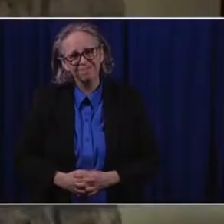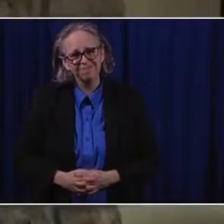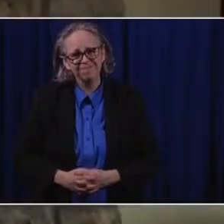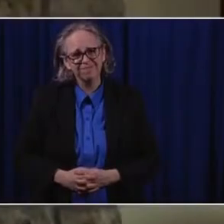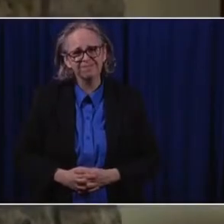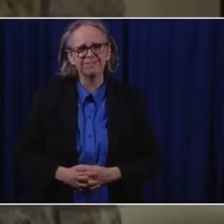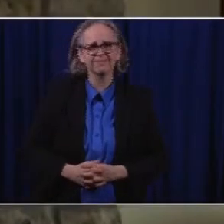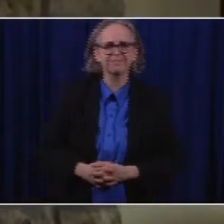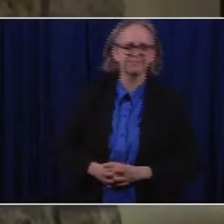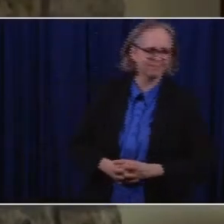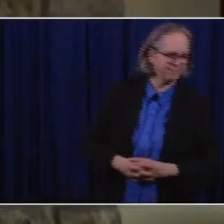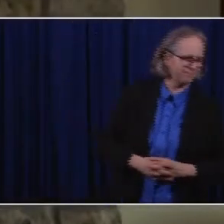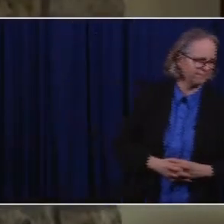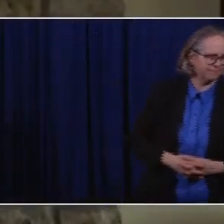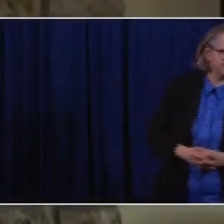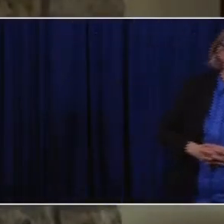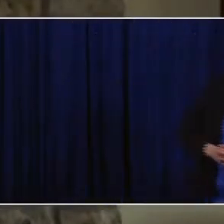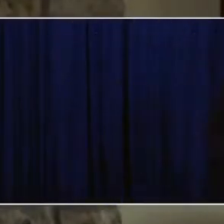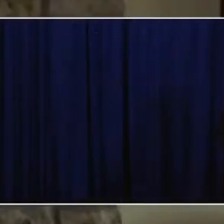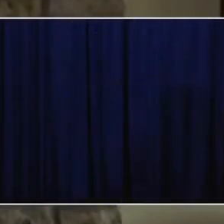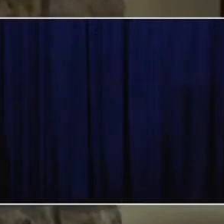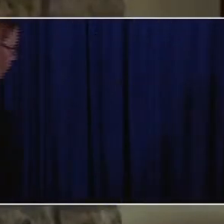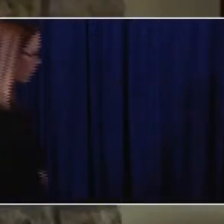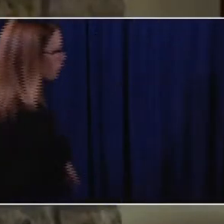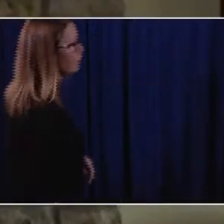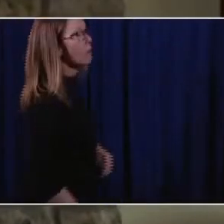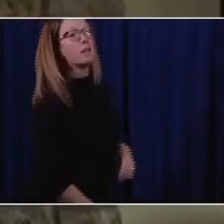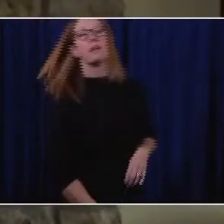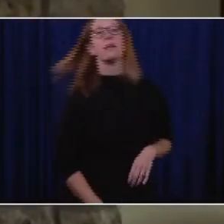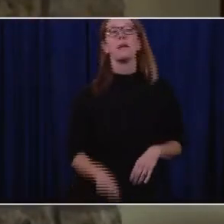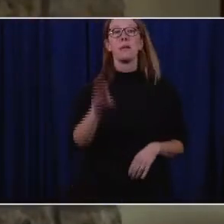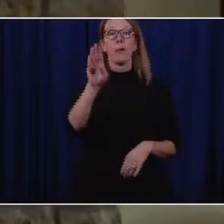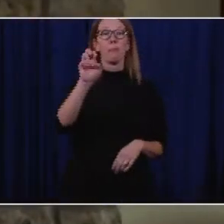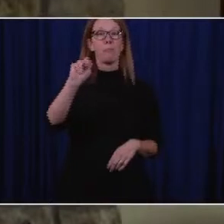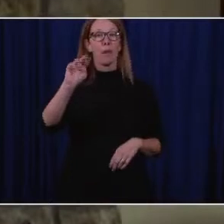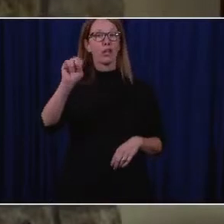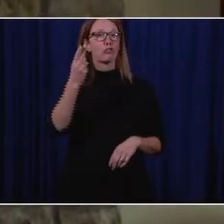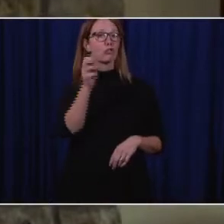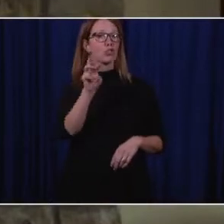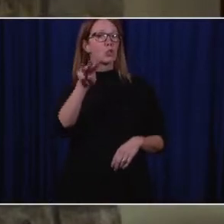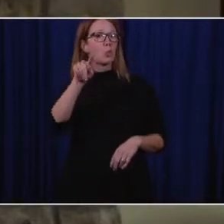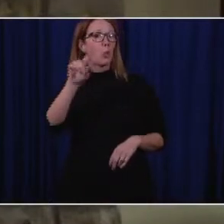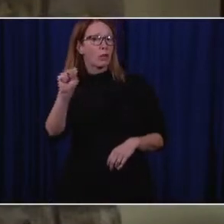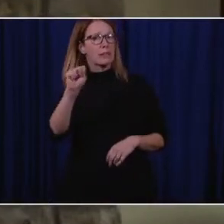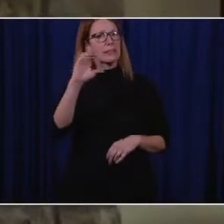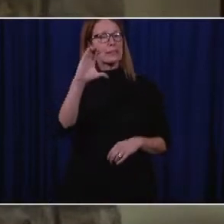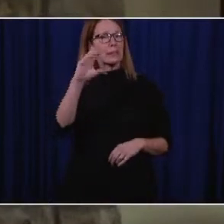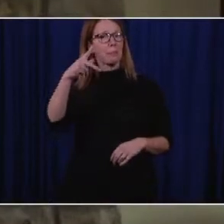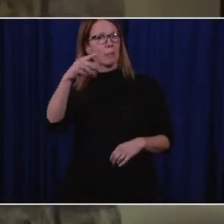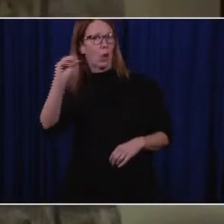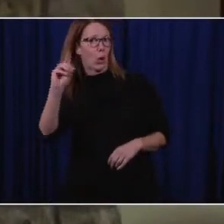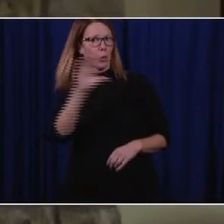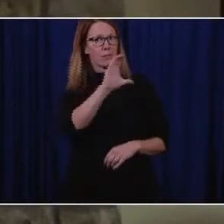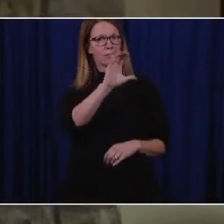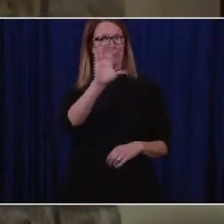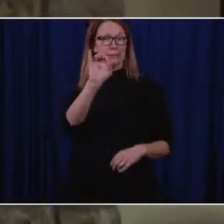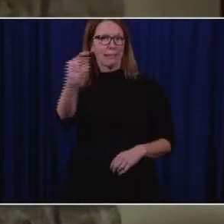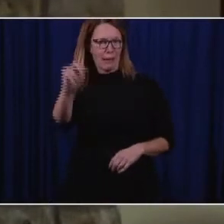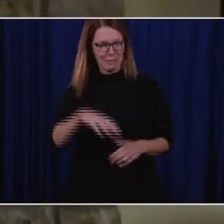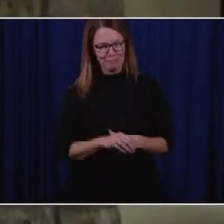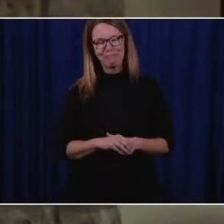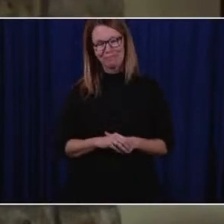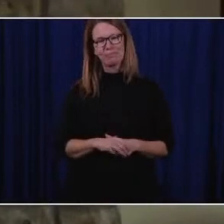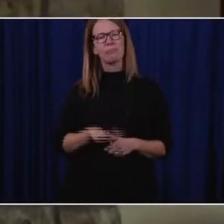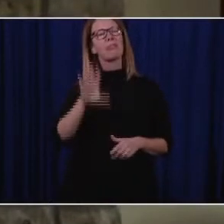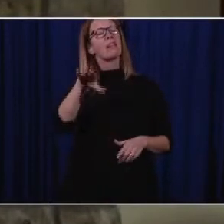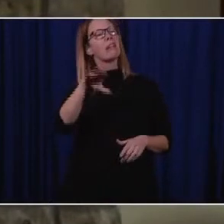Next question is from Ben Schwartz at WCPO in Cincinnati. Hey, Ben. Today and yesterday,